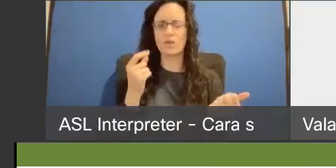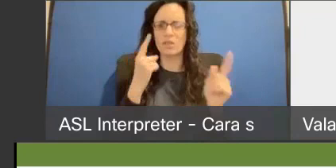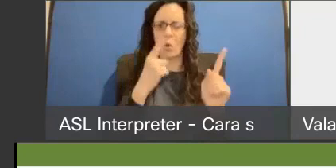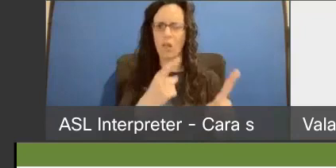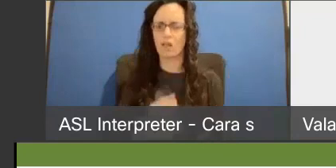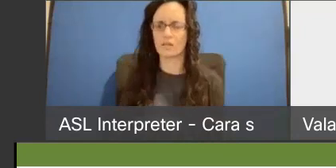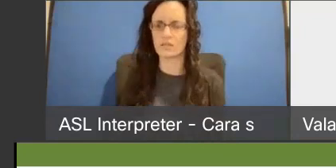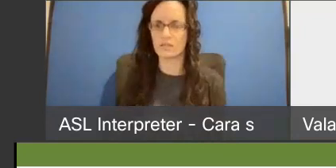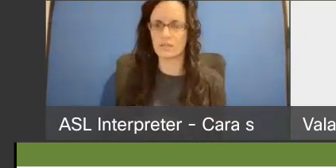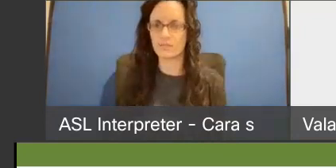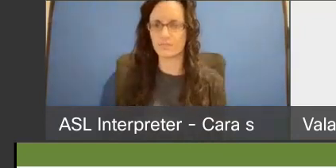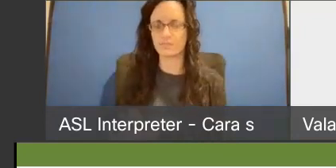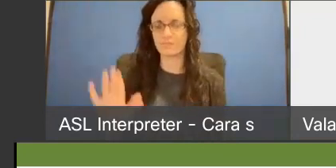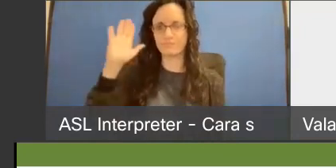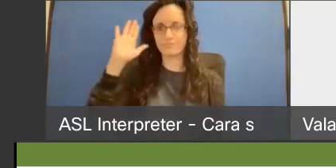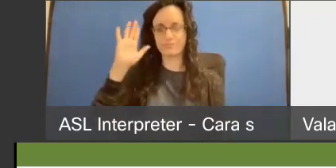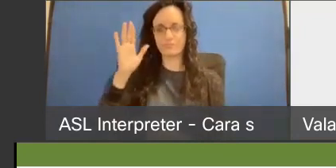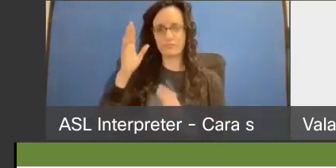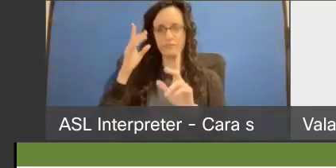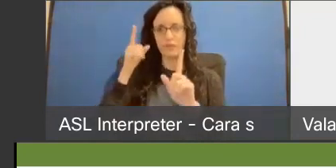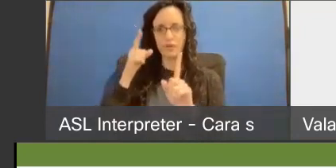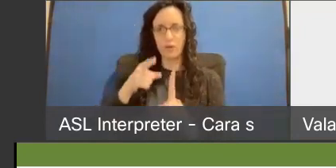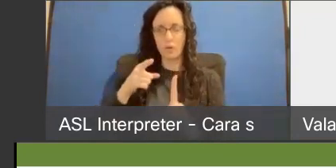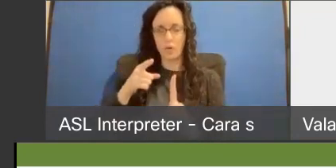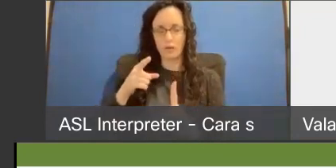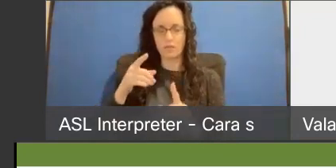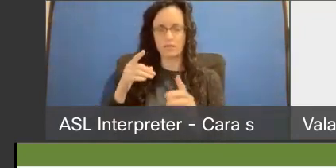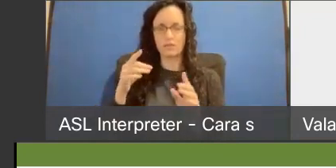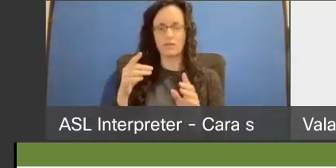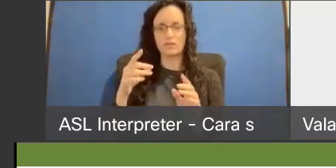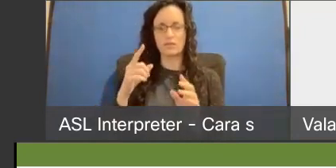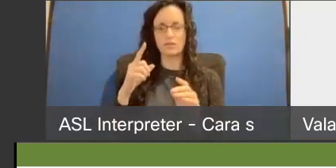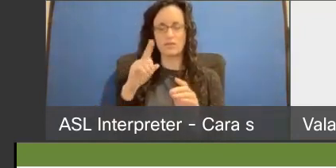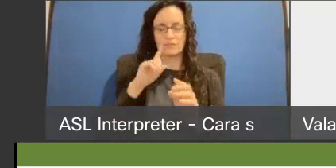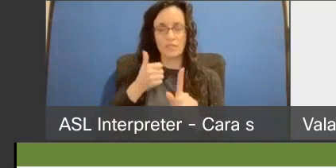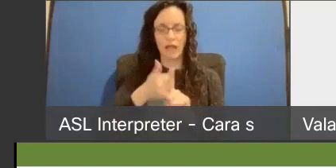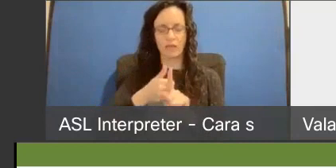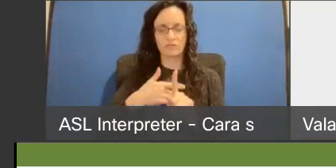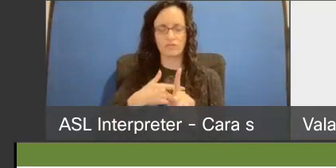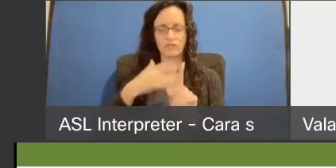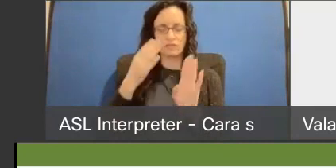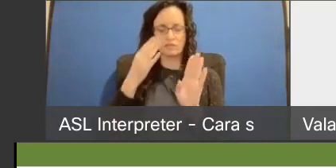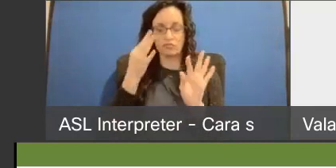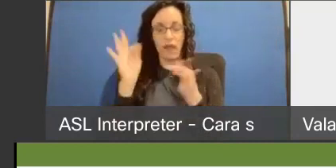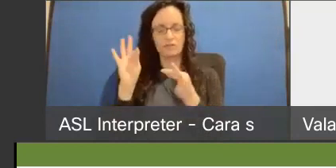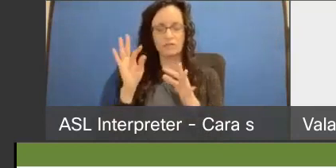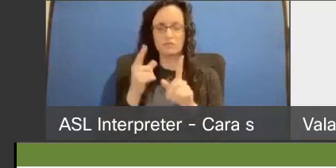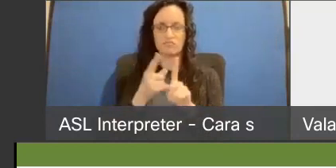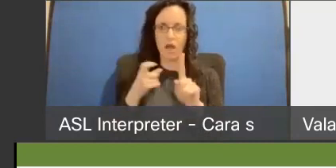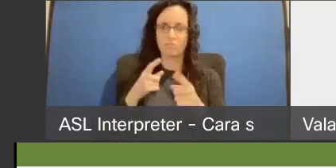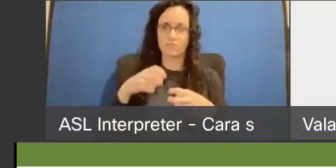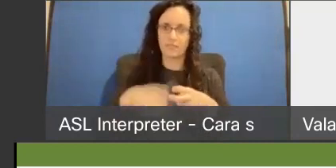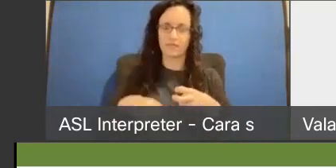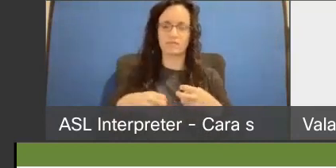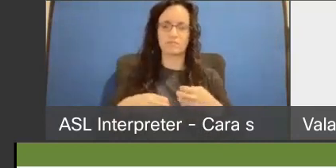So the goal of cutting is to distract themselves from the difficult emotions and feelings that they're